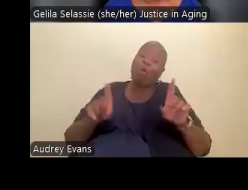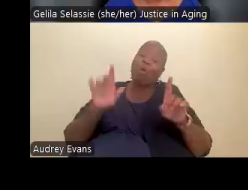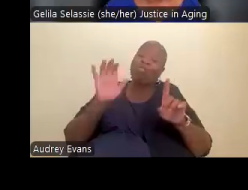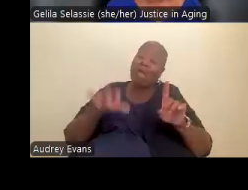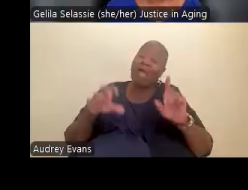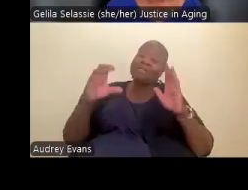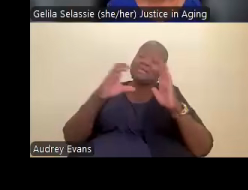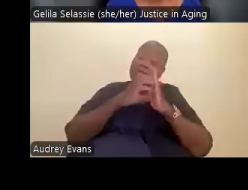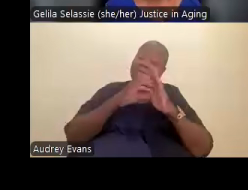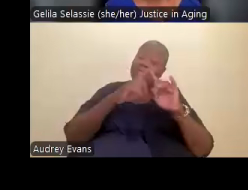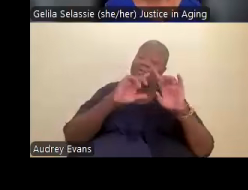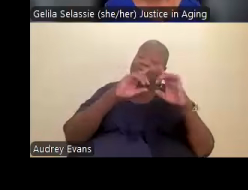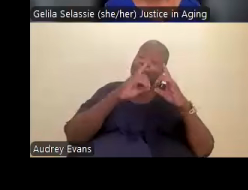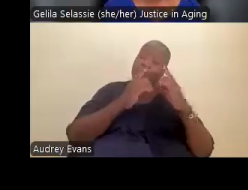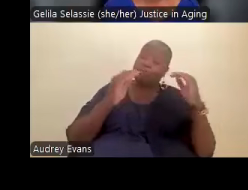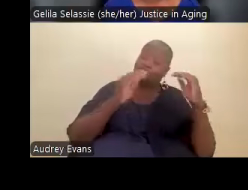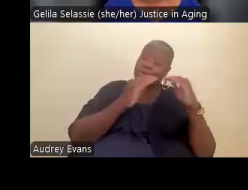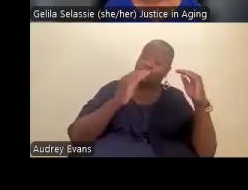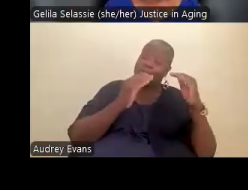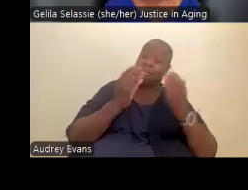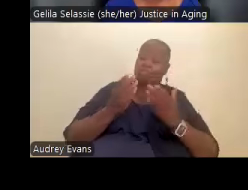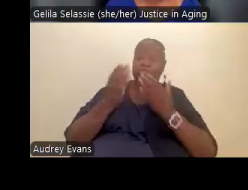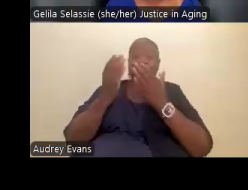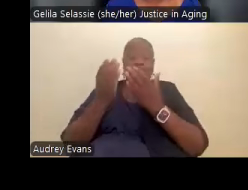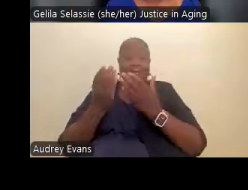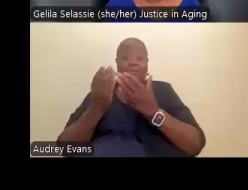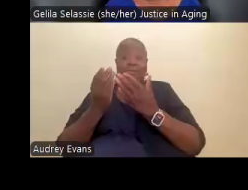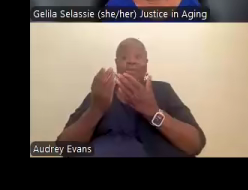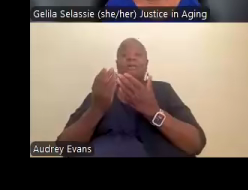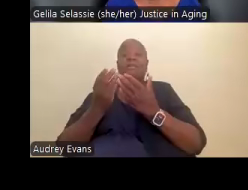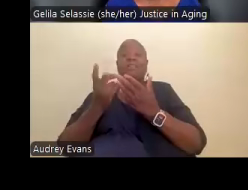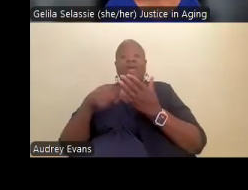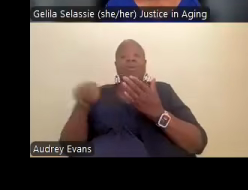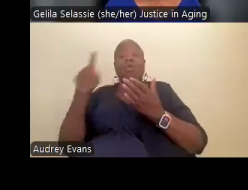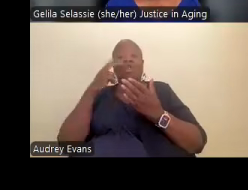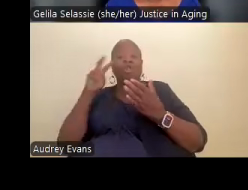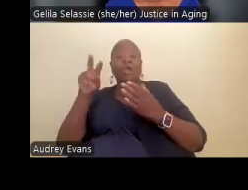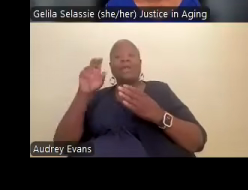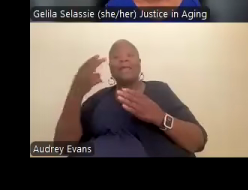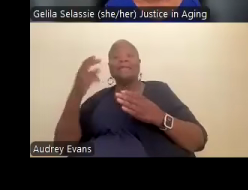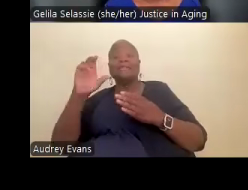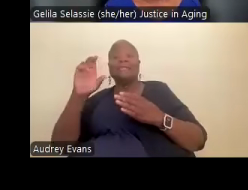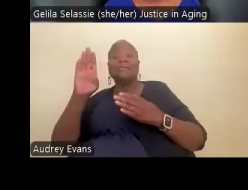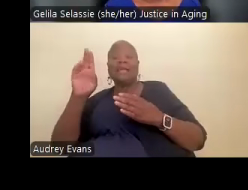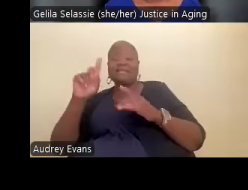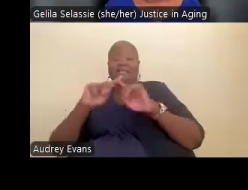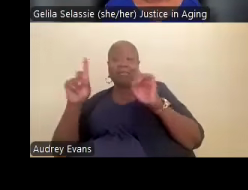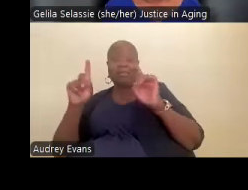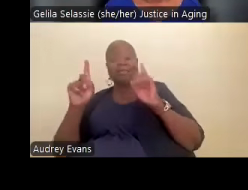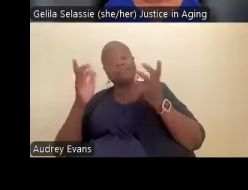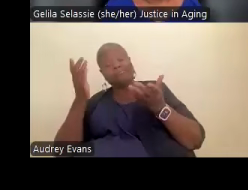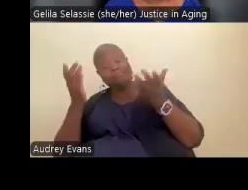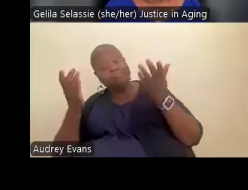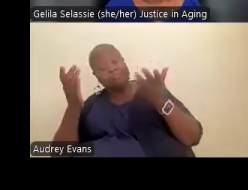from the Department of Justice suggests that the administration is going to look at HCBS a little bit more differently, based